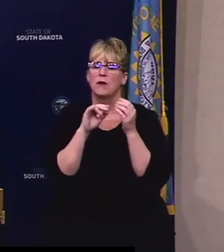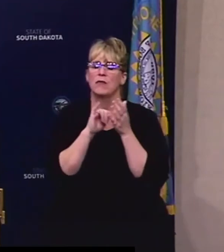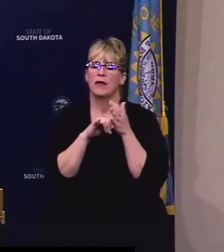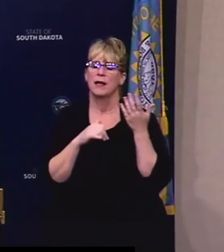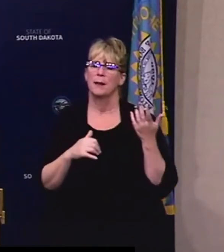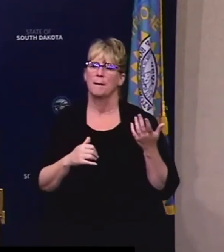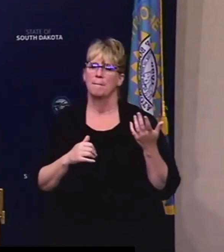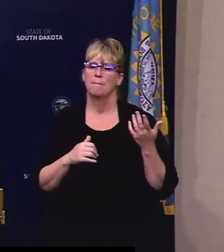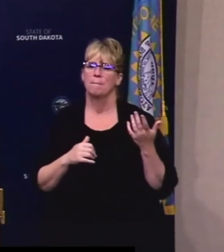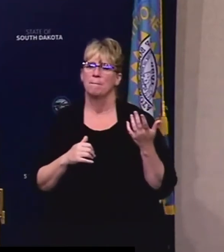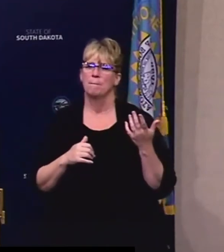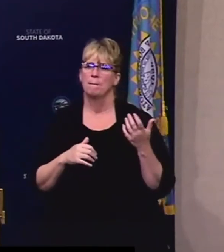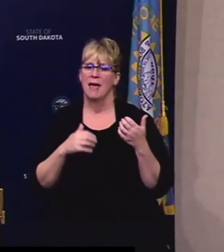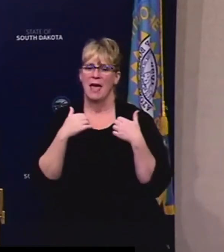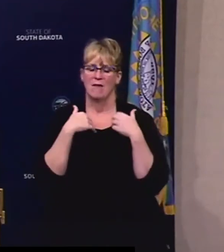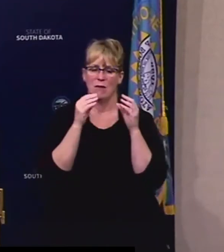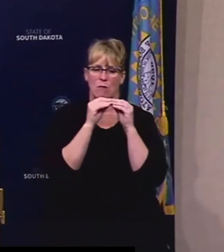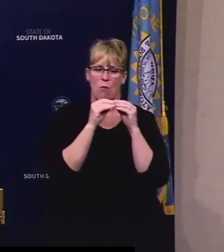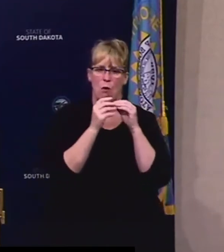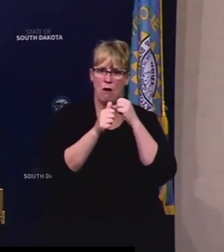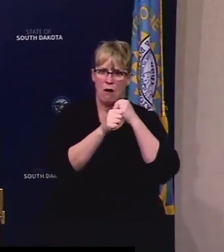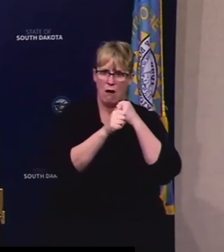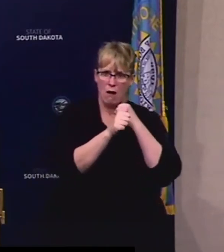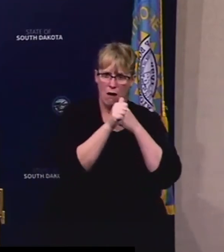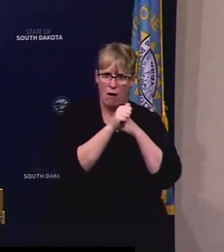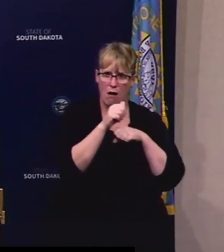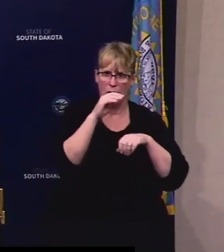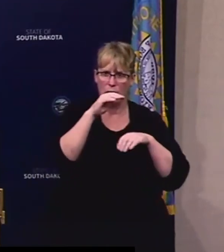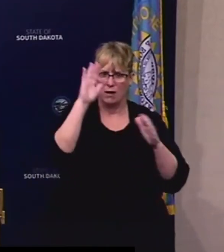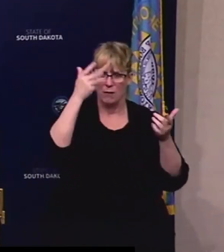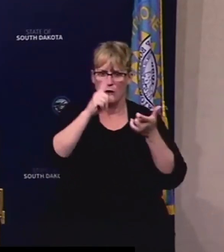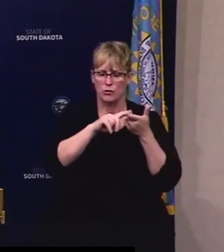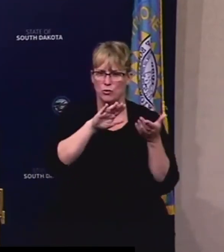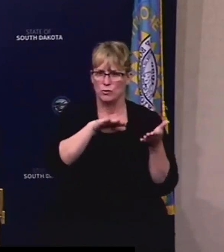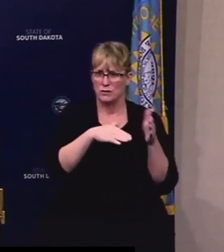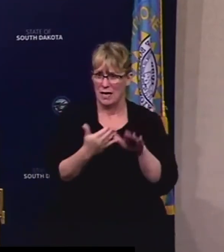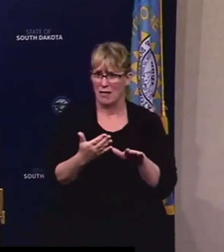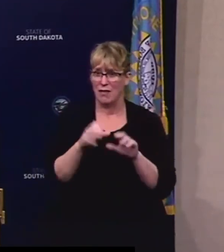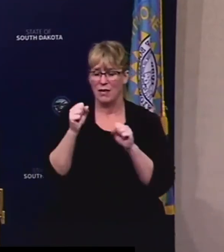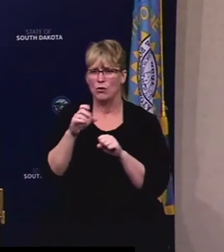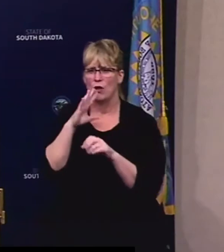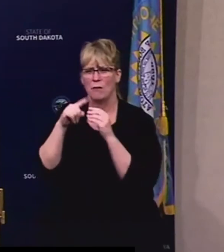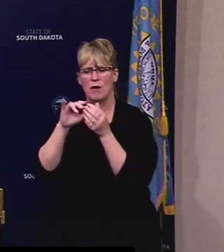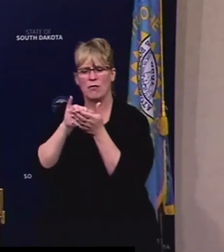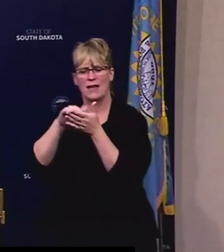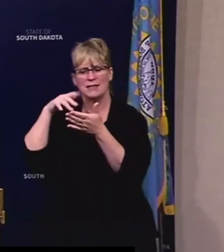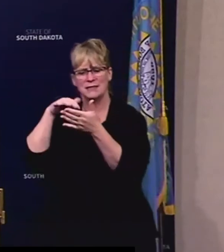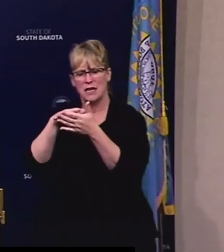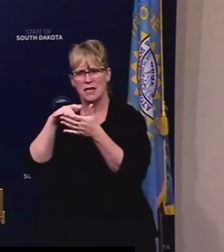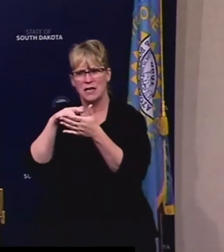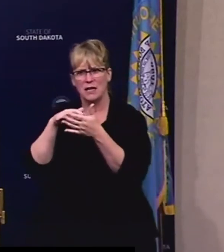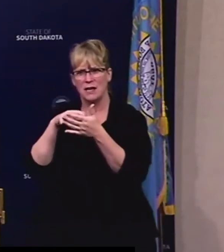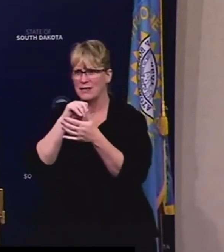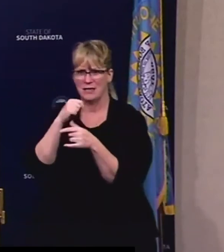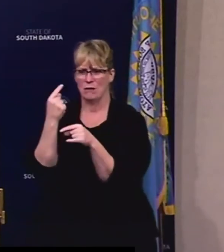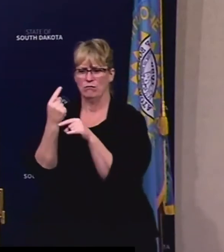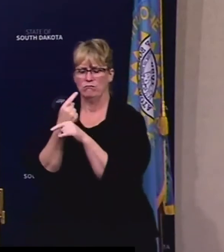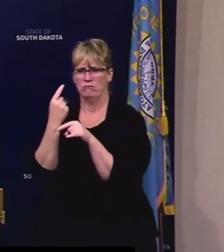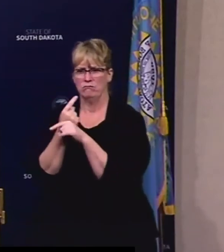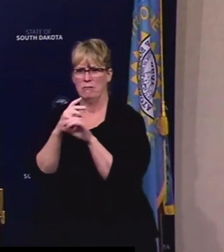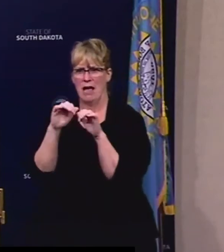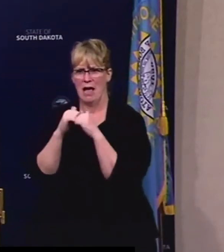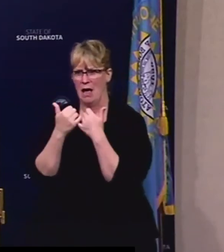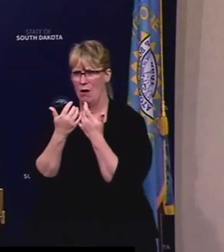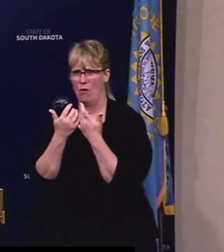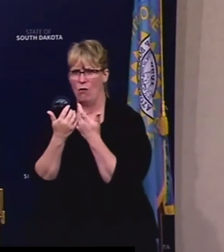actually doing more harm and causing death. Could you reference that study and then inaccuracies of